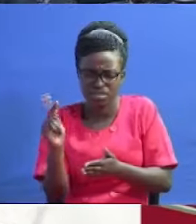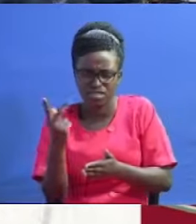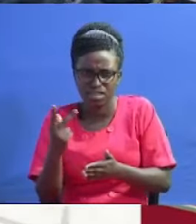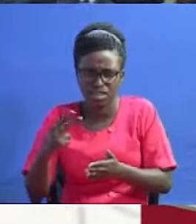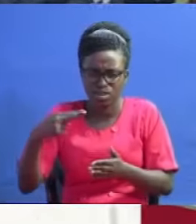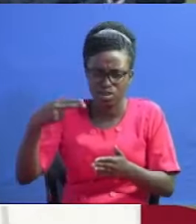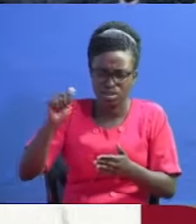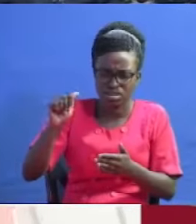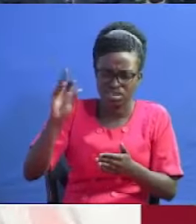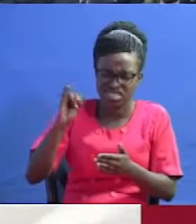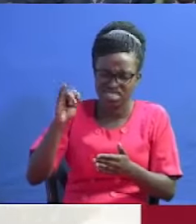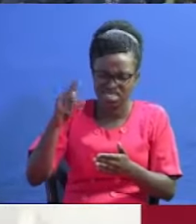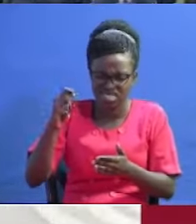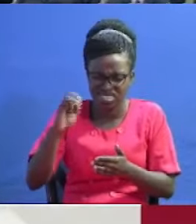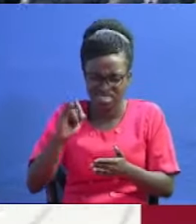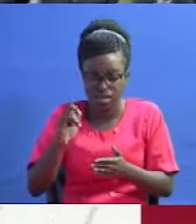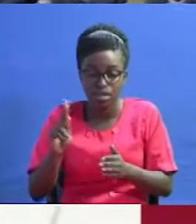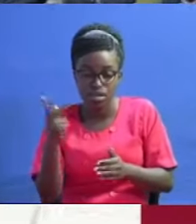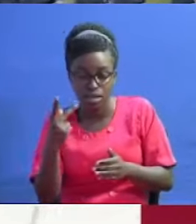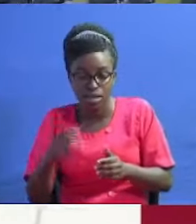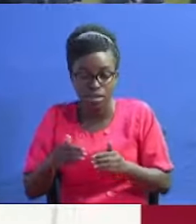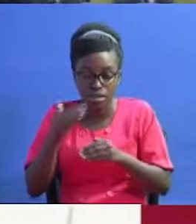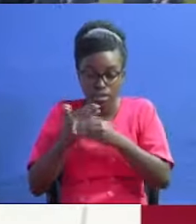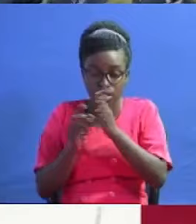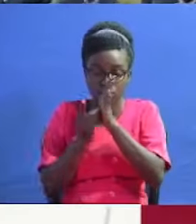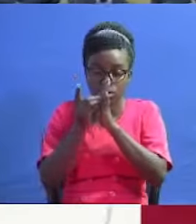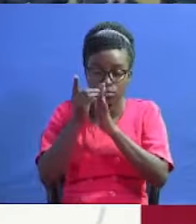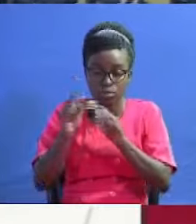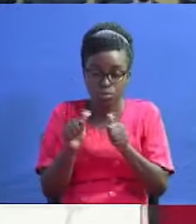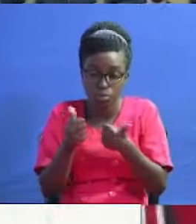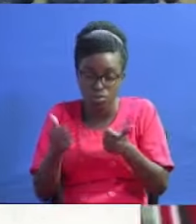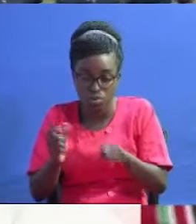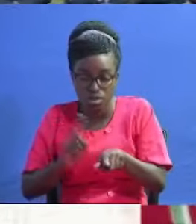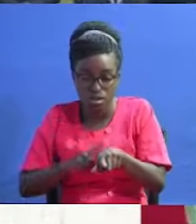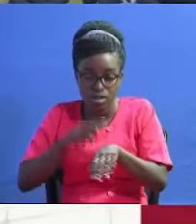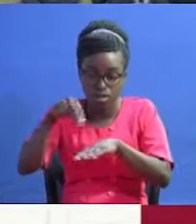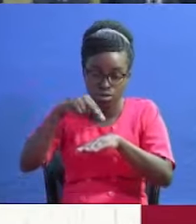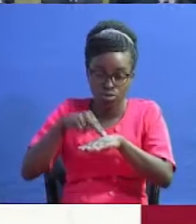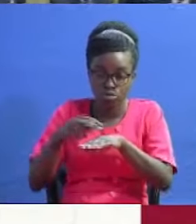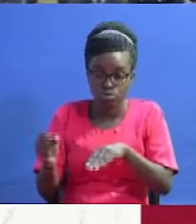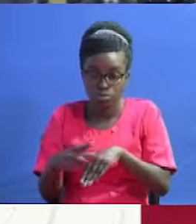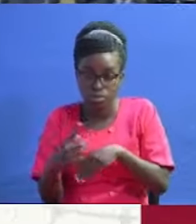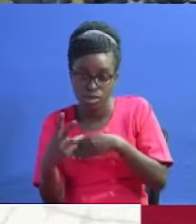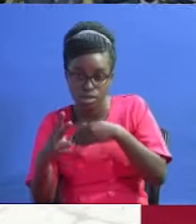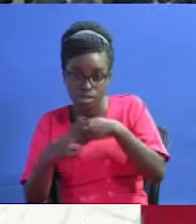to facilitate Kenya involvement in the multinational security mission in